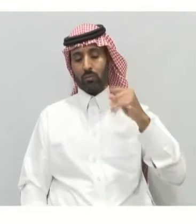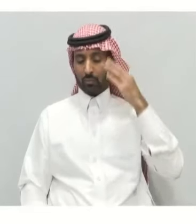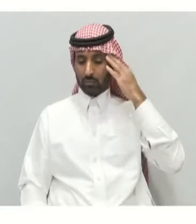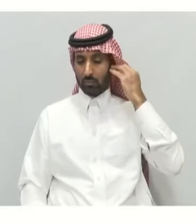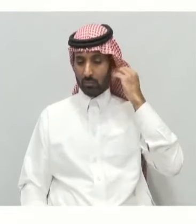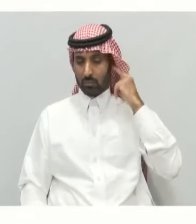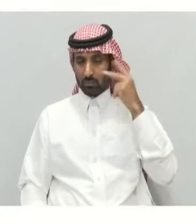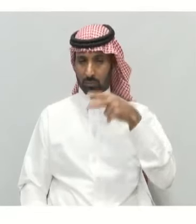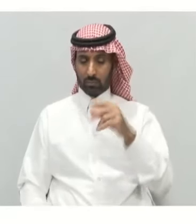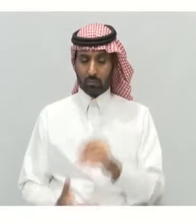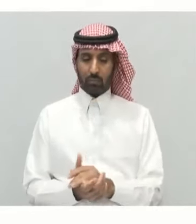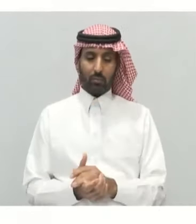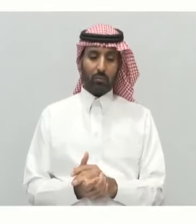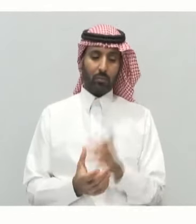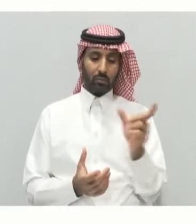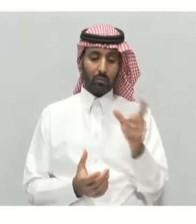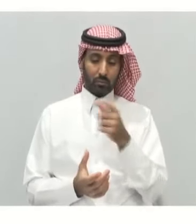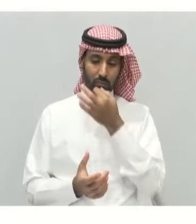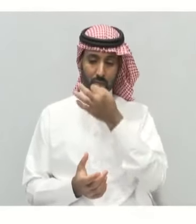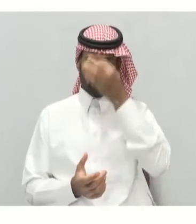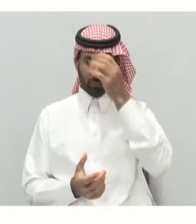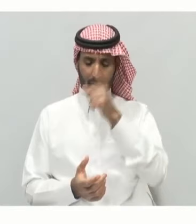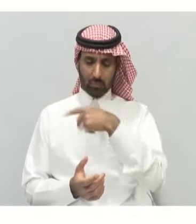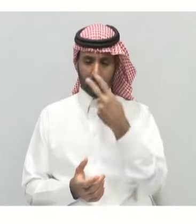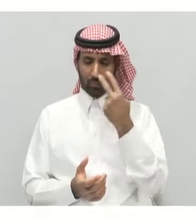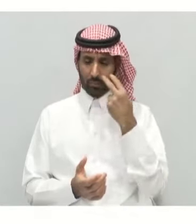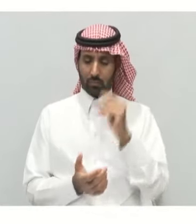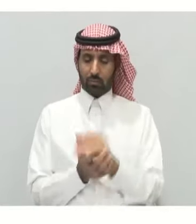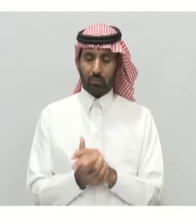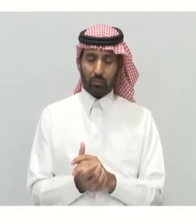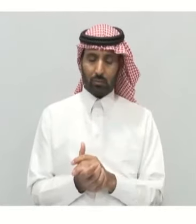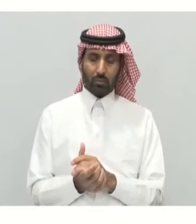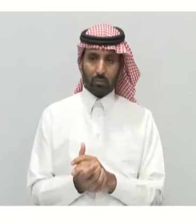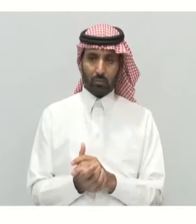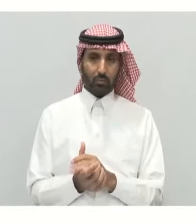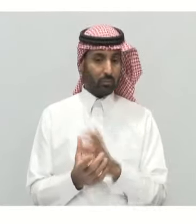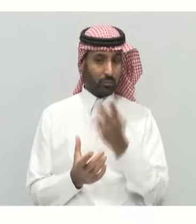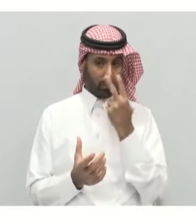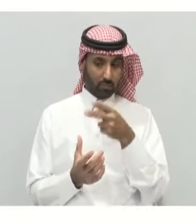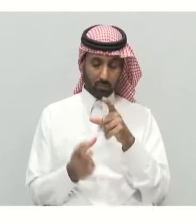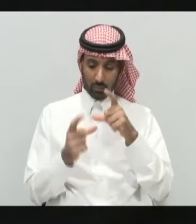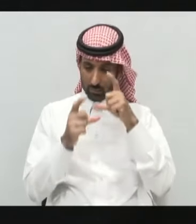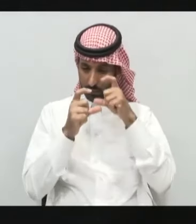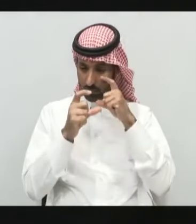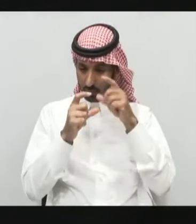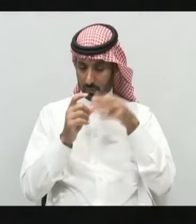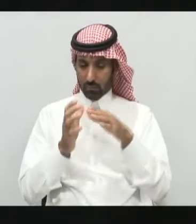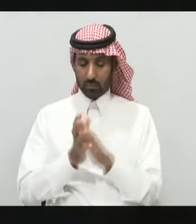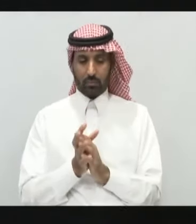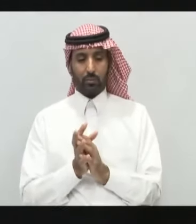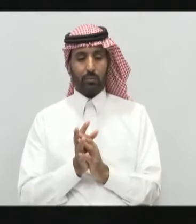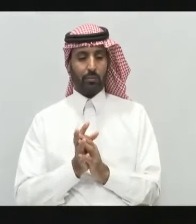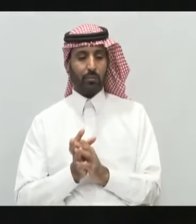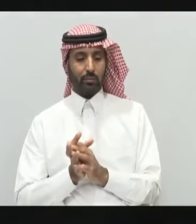hair. So here we have two descriptions of Mr. Al-Halawi. So have a look at the picture of Mr.